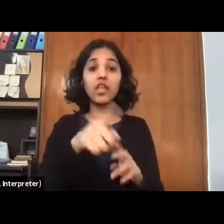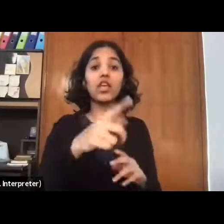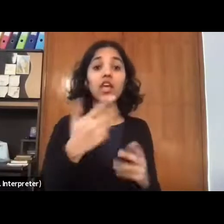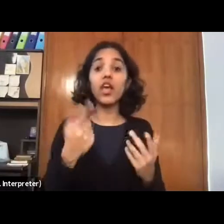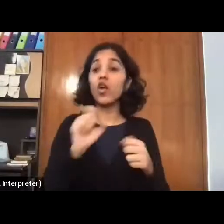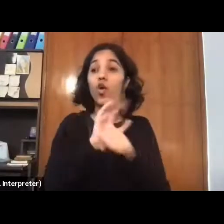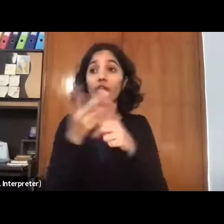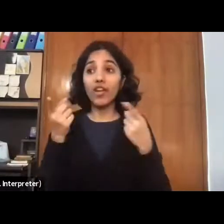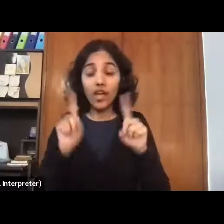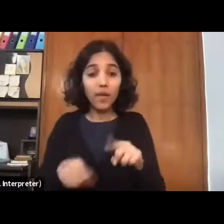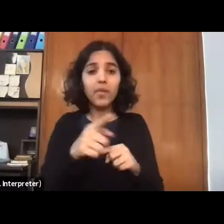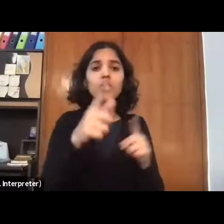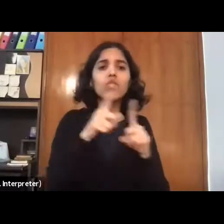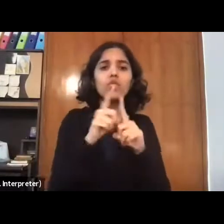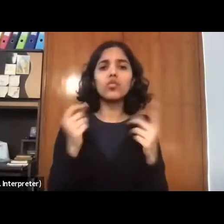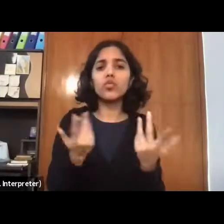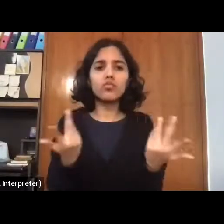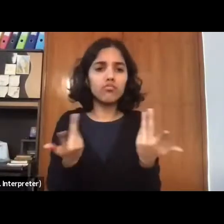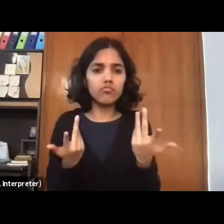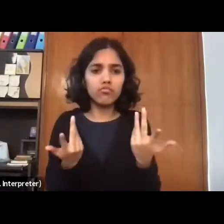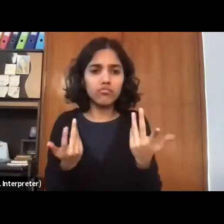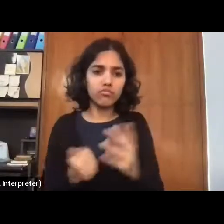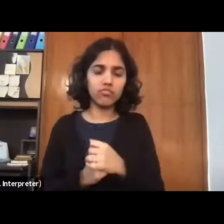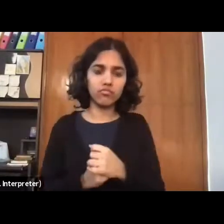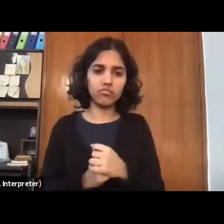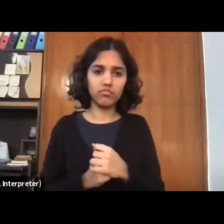COVID pandemic